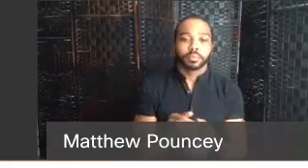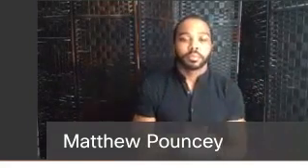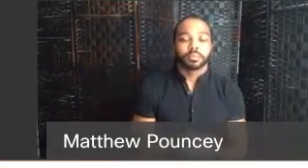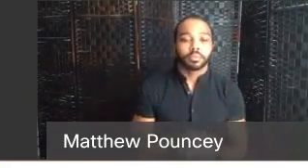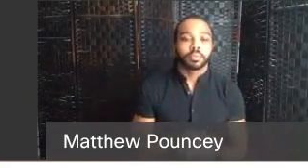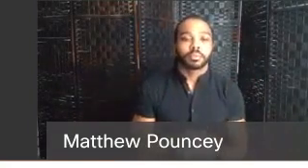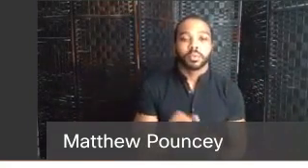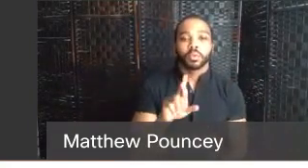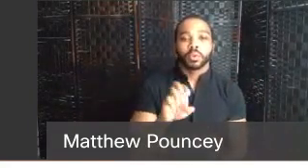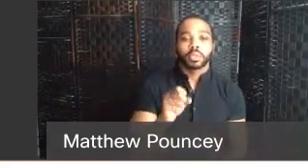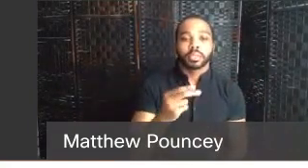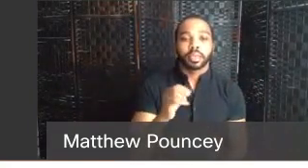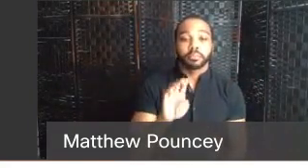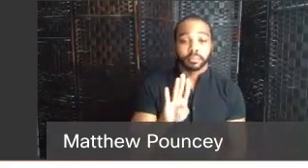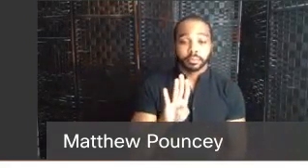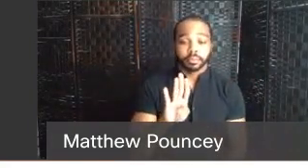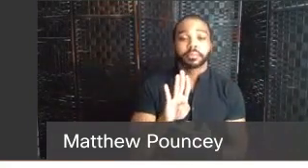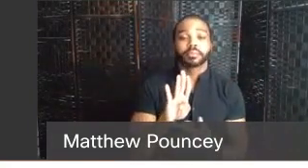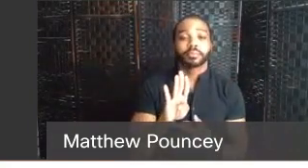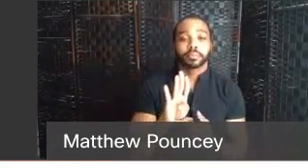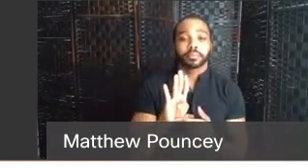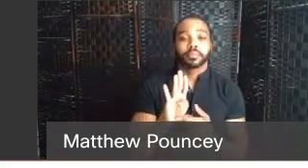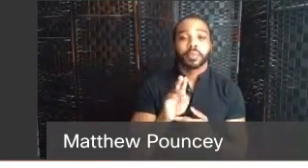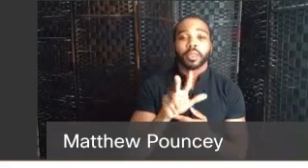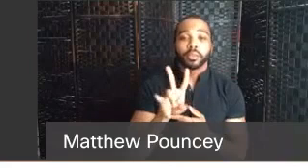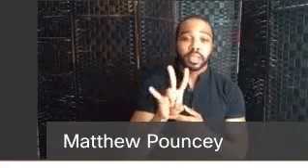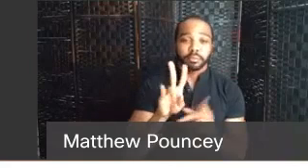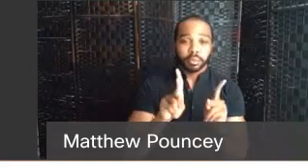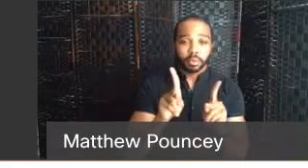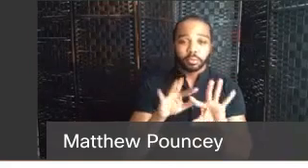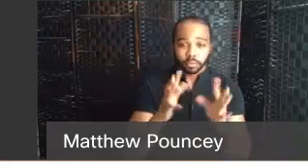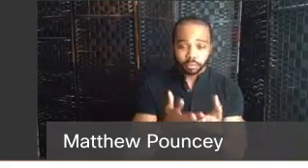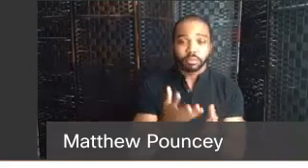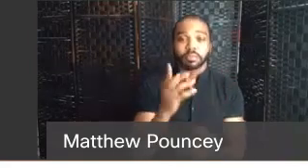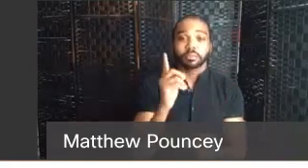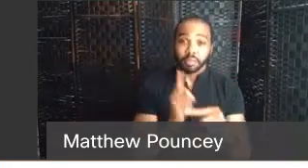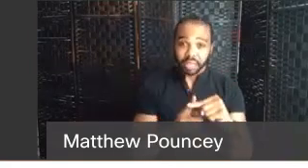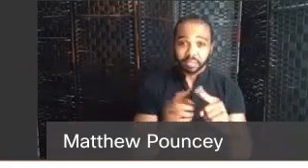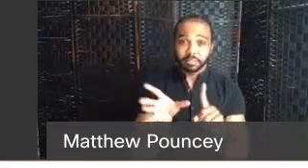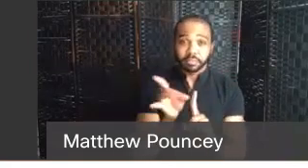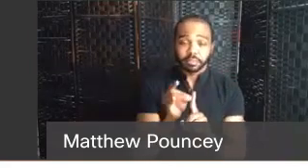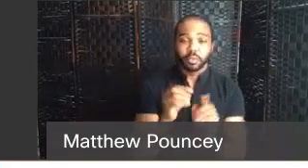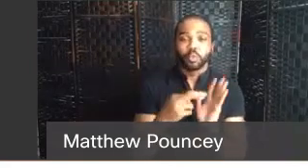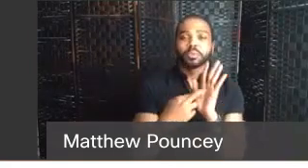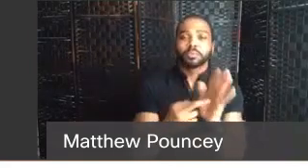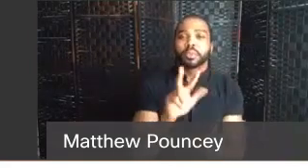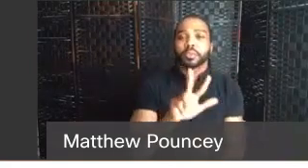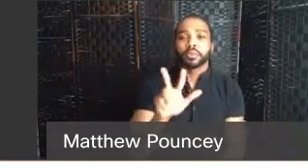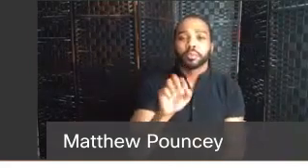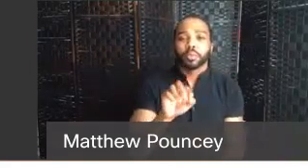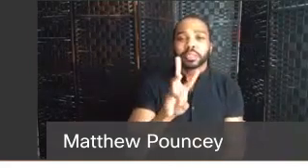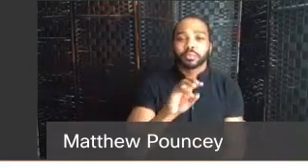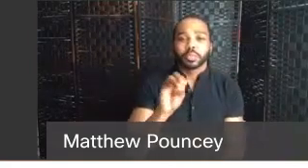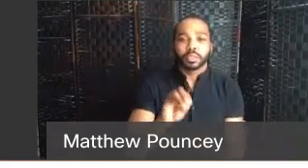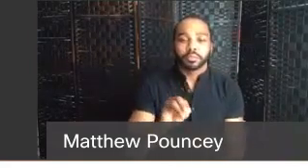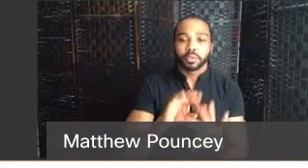In residential habilitation, 37 people who've tested positive represent 33.6% of the